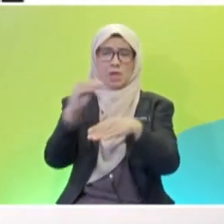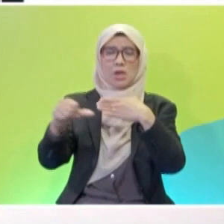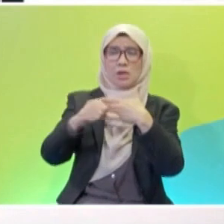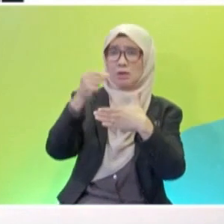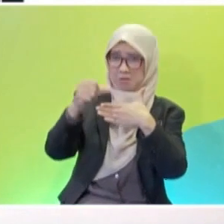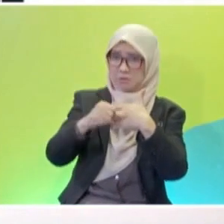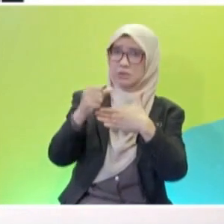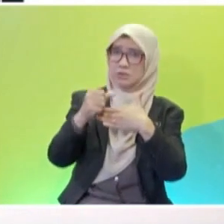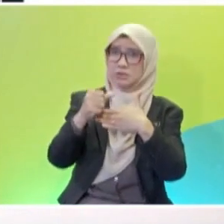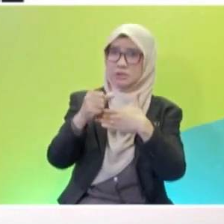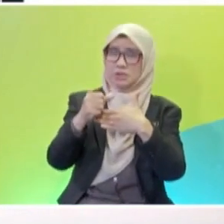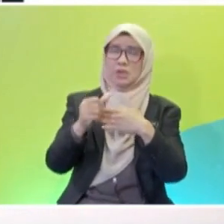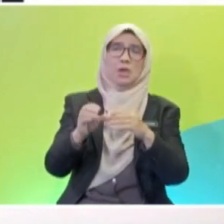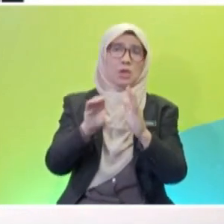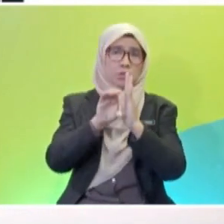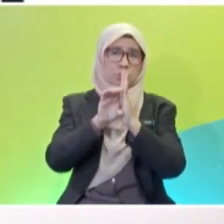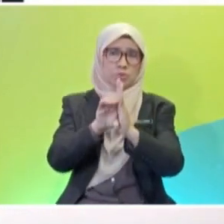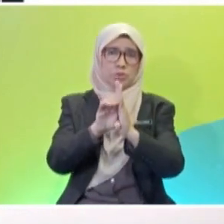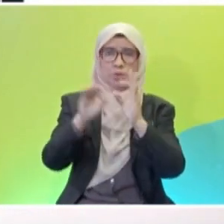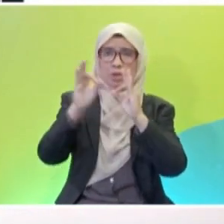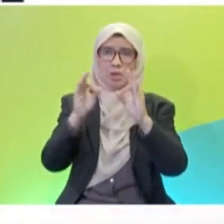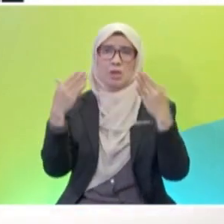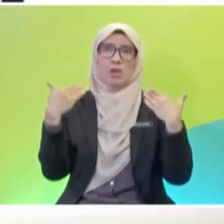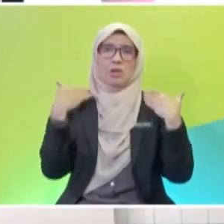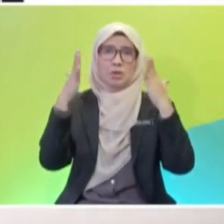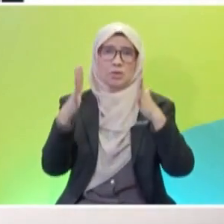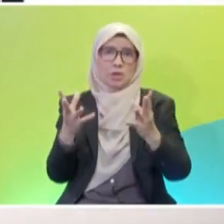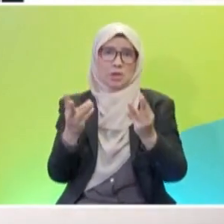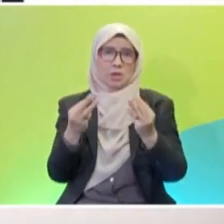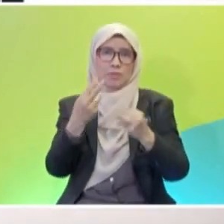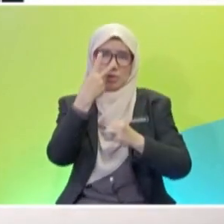such as a famous celebrity. But